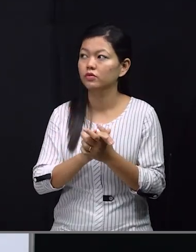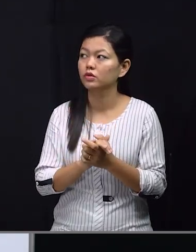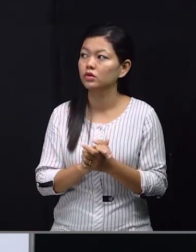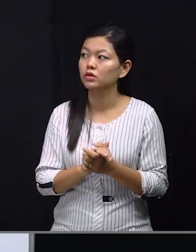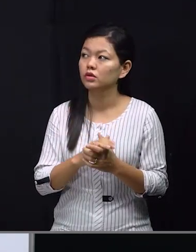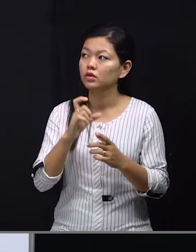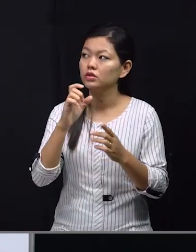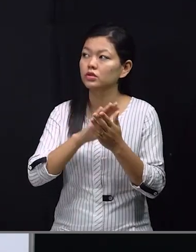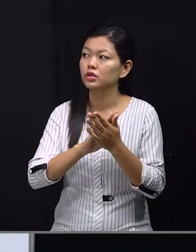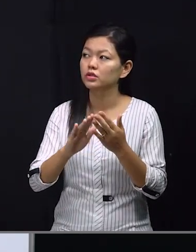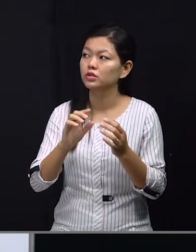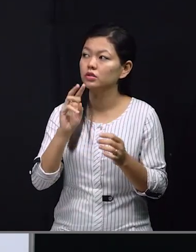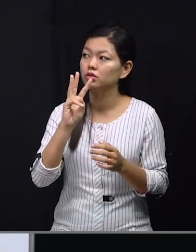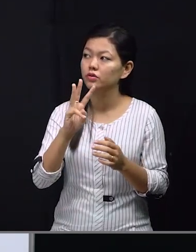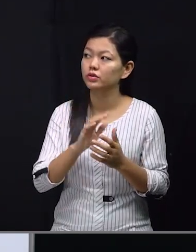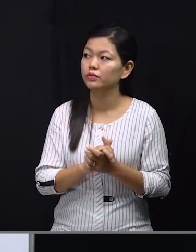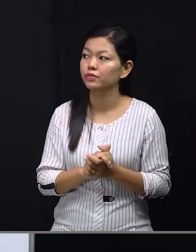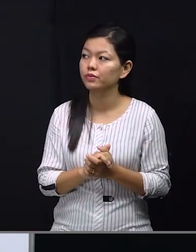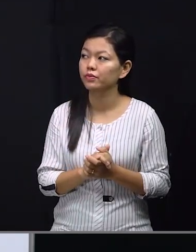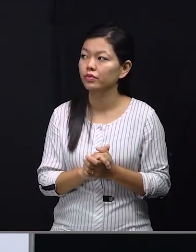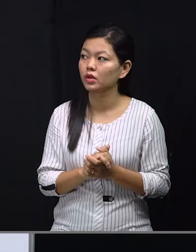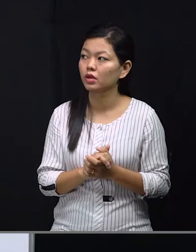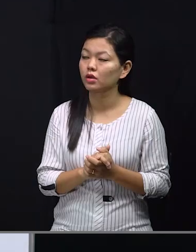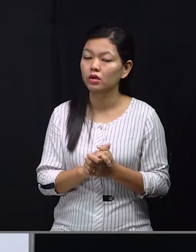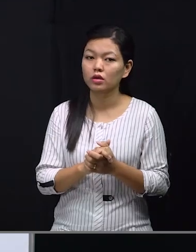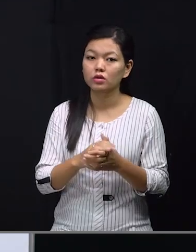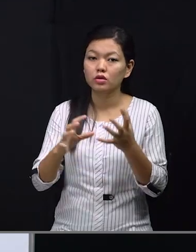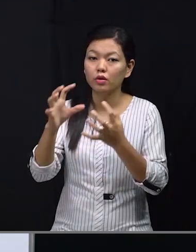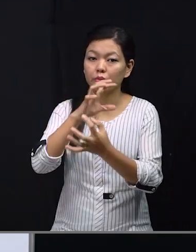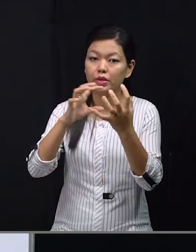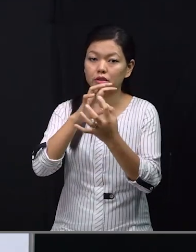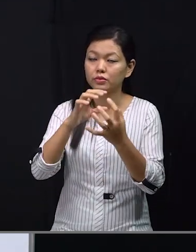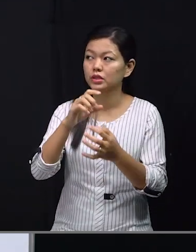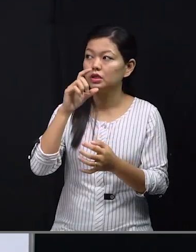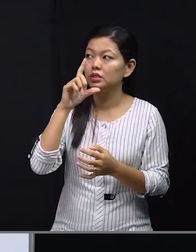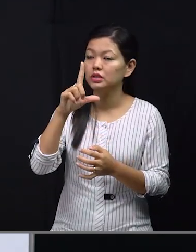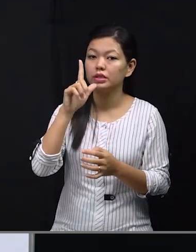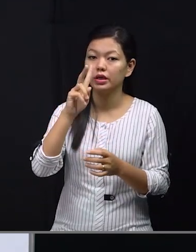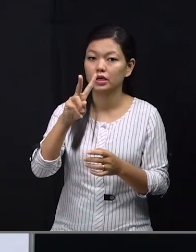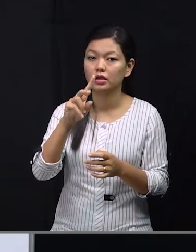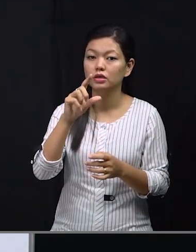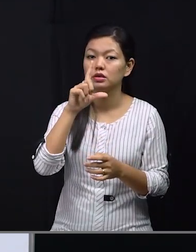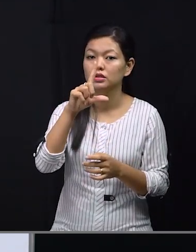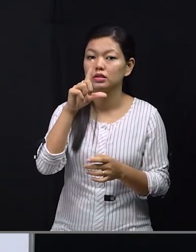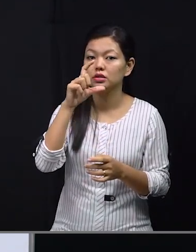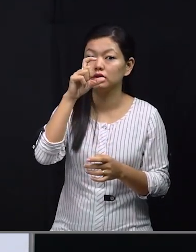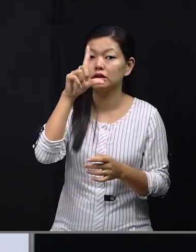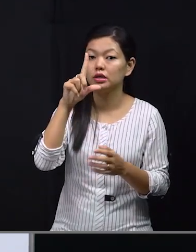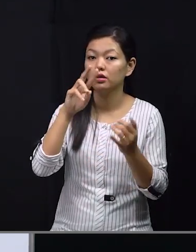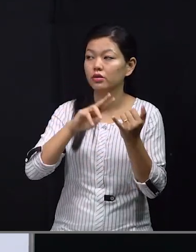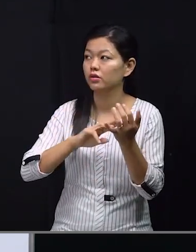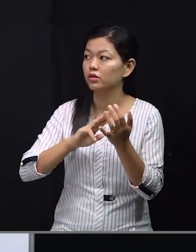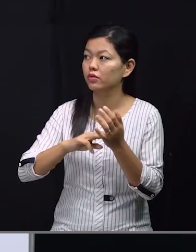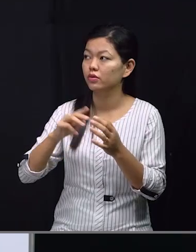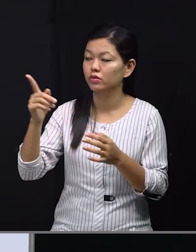we treat it with chlorine in the presence of a Lewis acid catalyst like ferric chloride. The